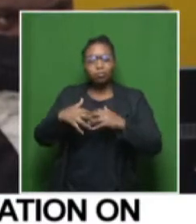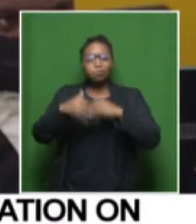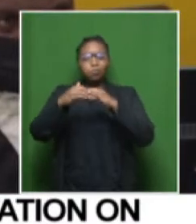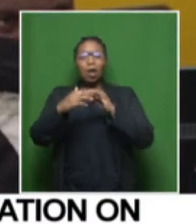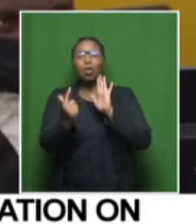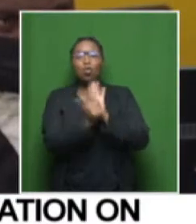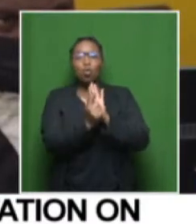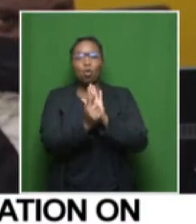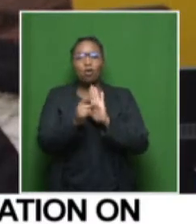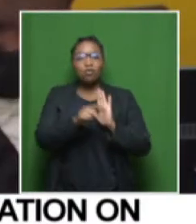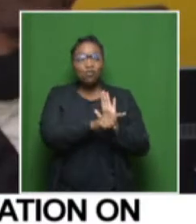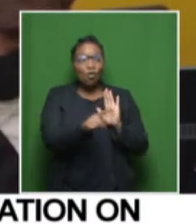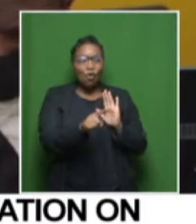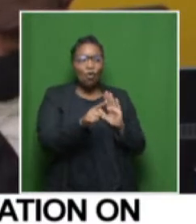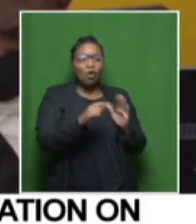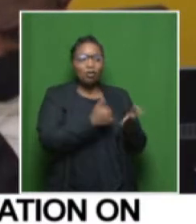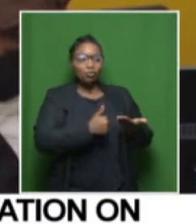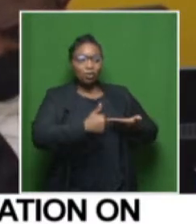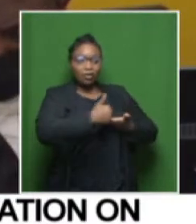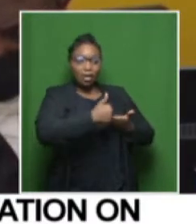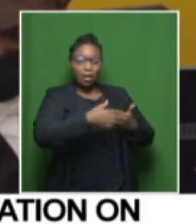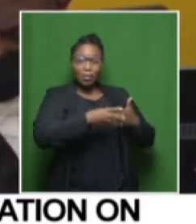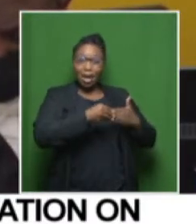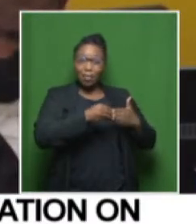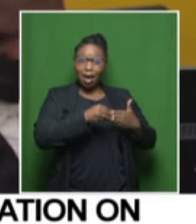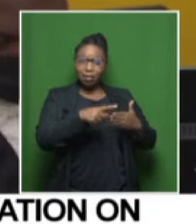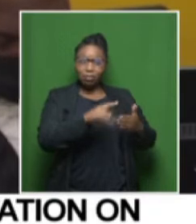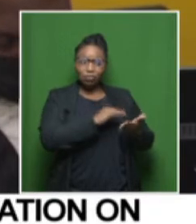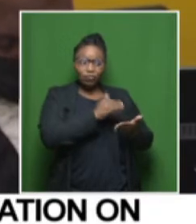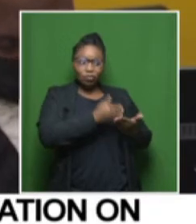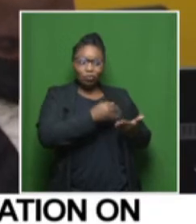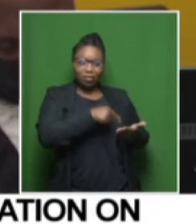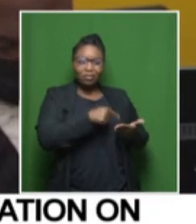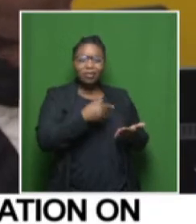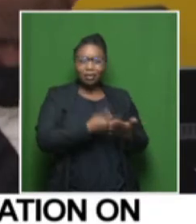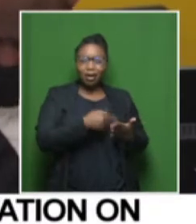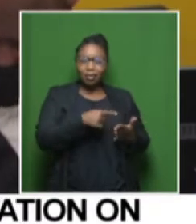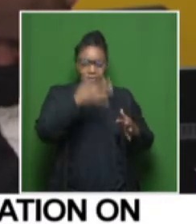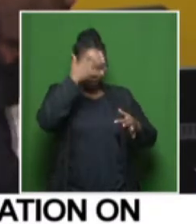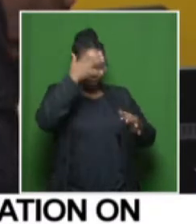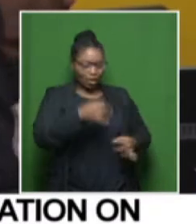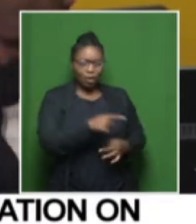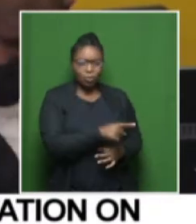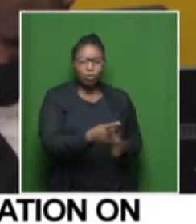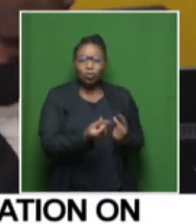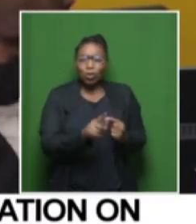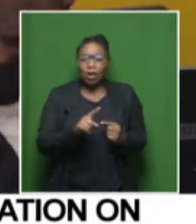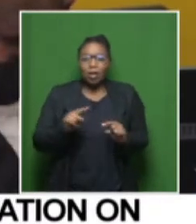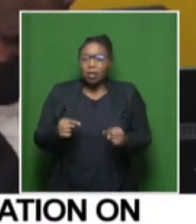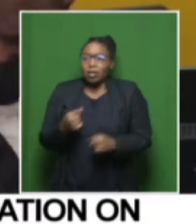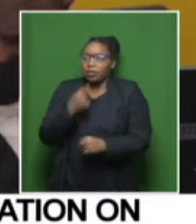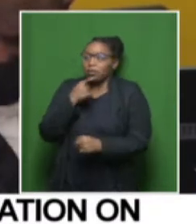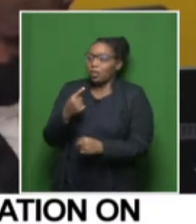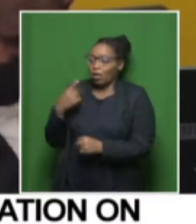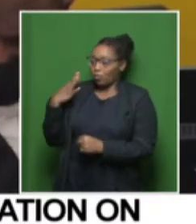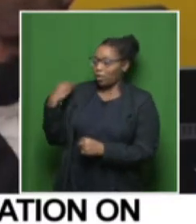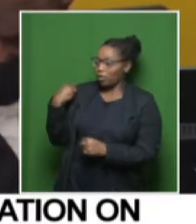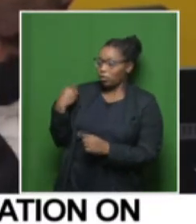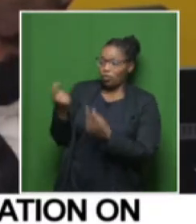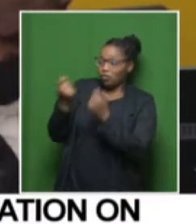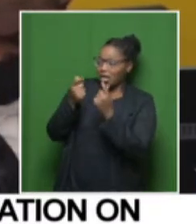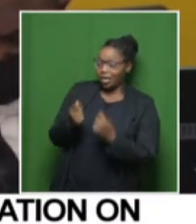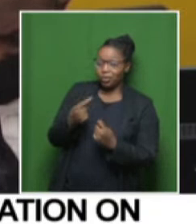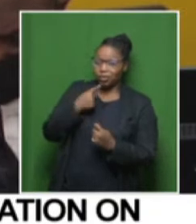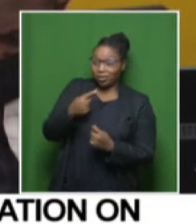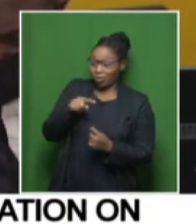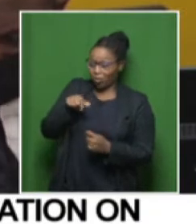think the fund is capable of doing so. But the Minister of Finance, what must copy man and struggle in it?